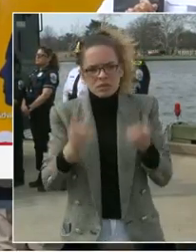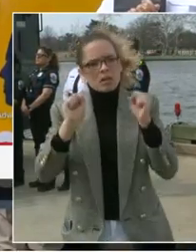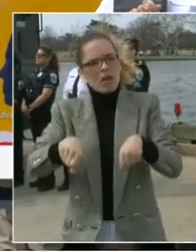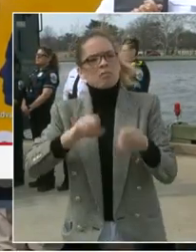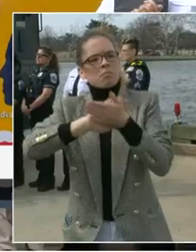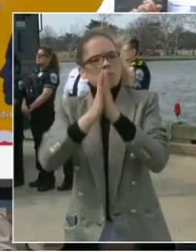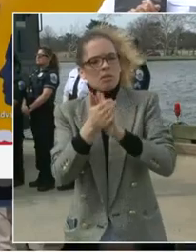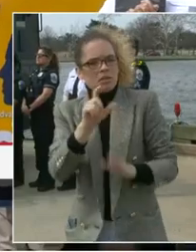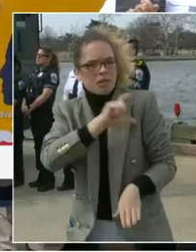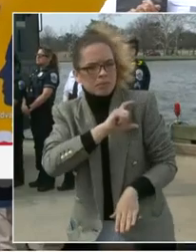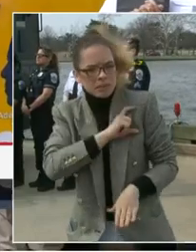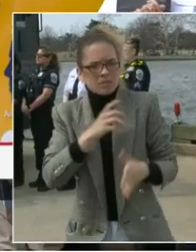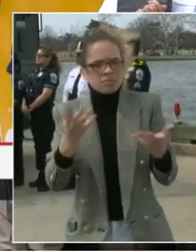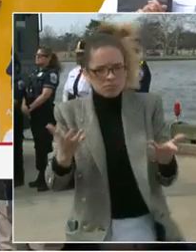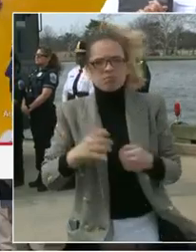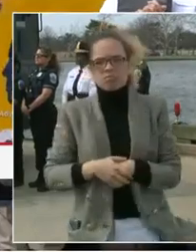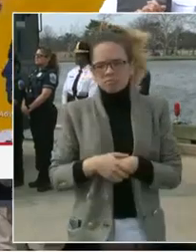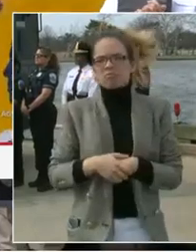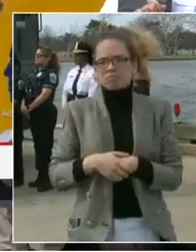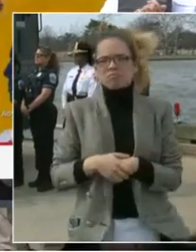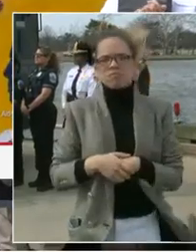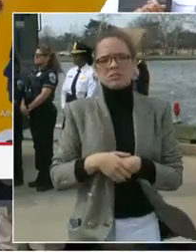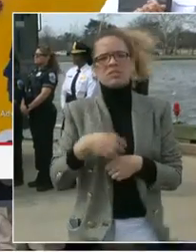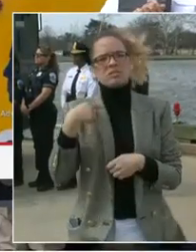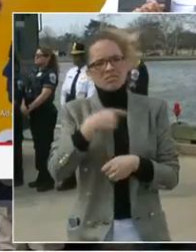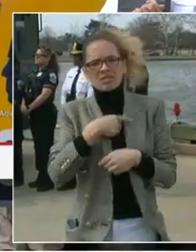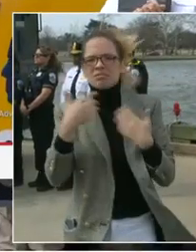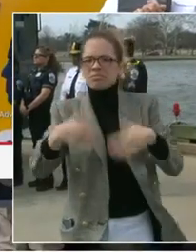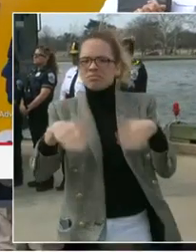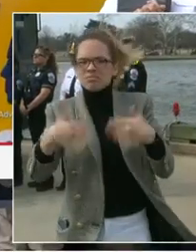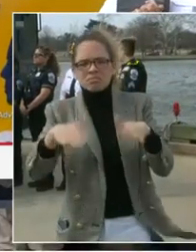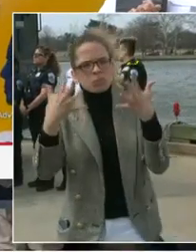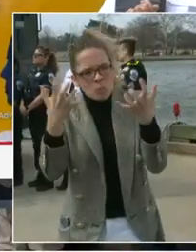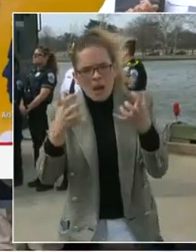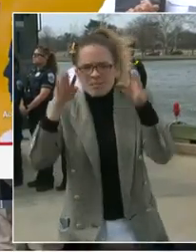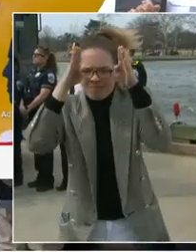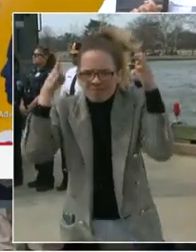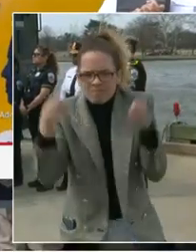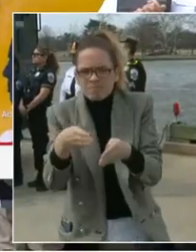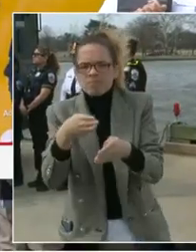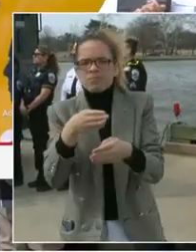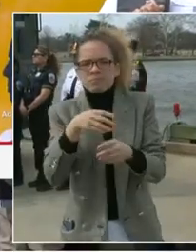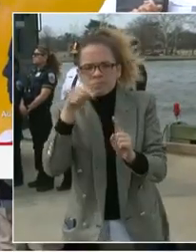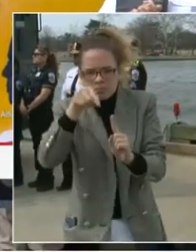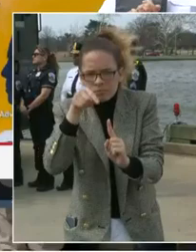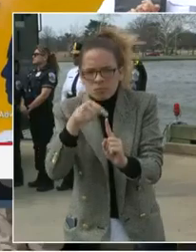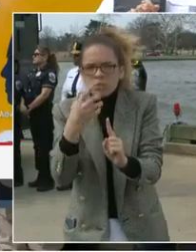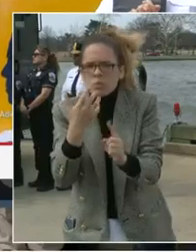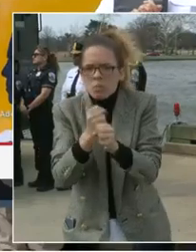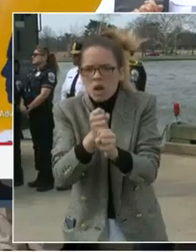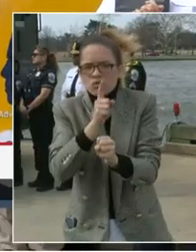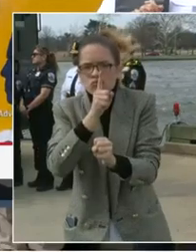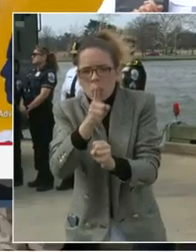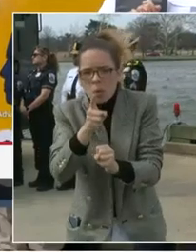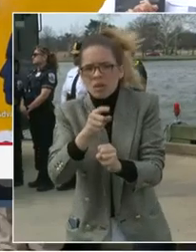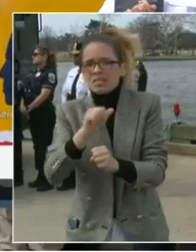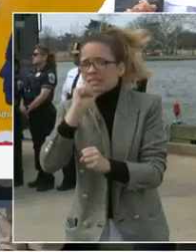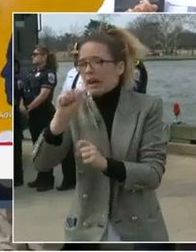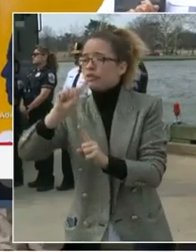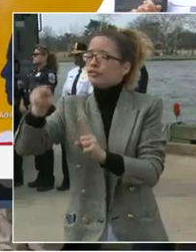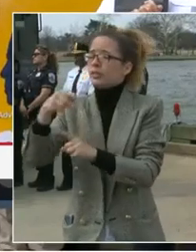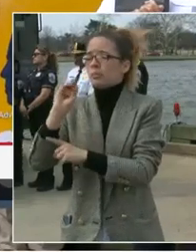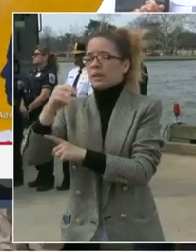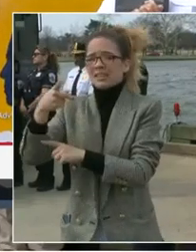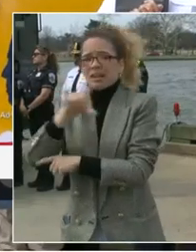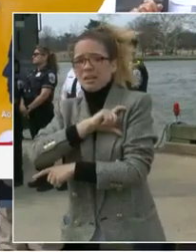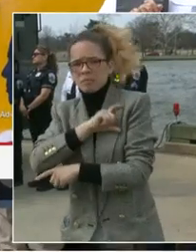officers. And we are very, very focused on making sure that DC residents are applying for jobs